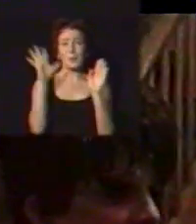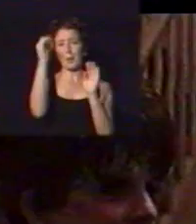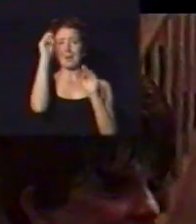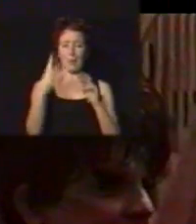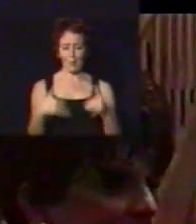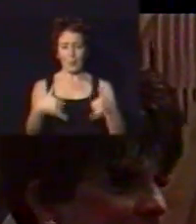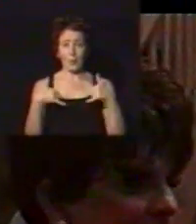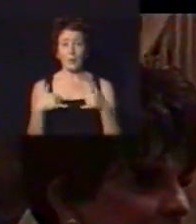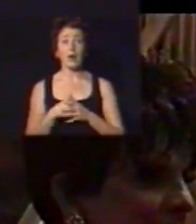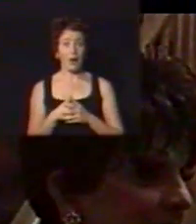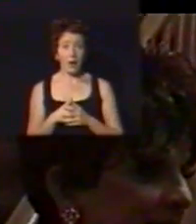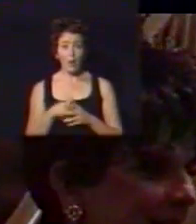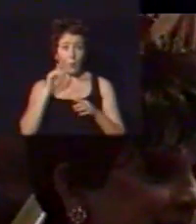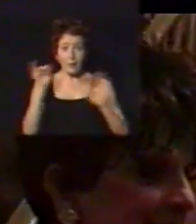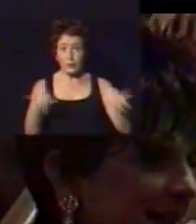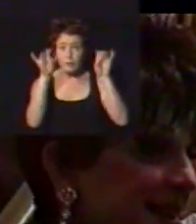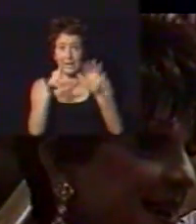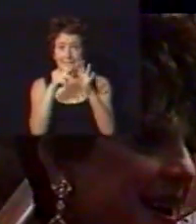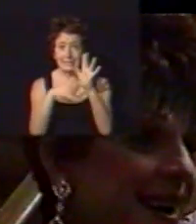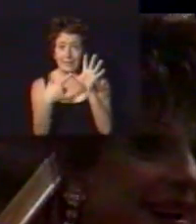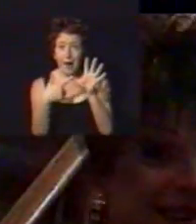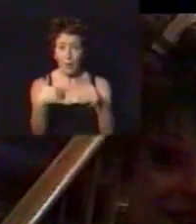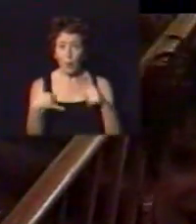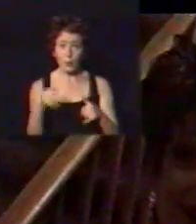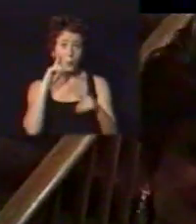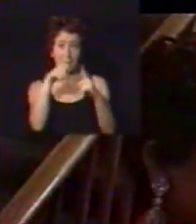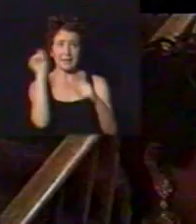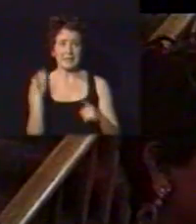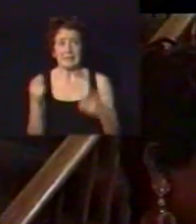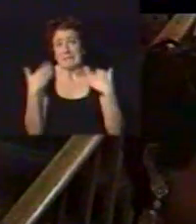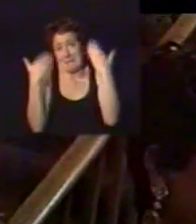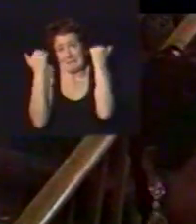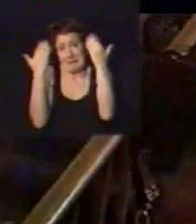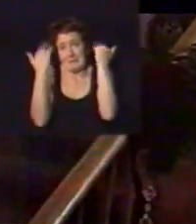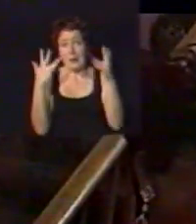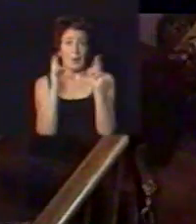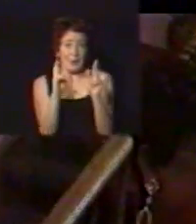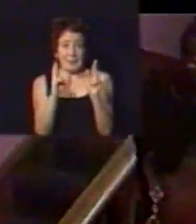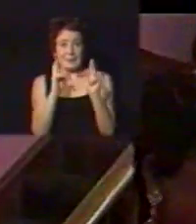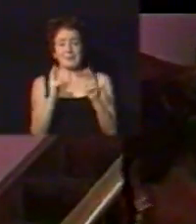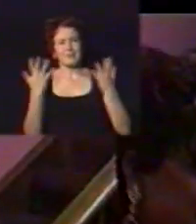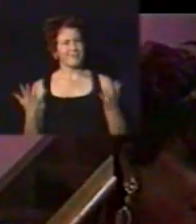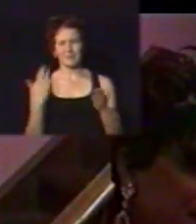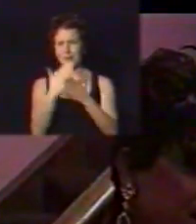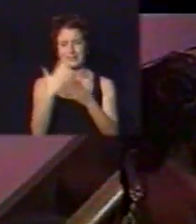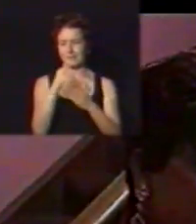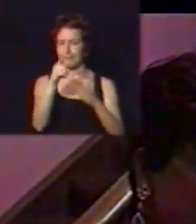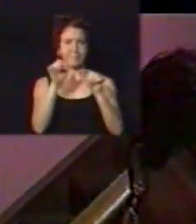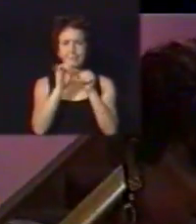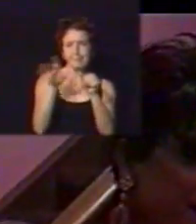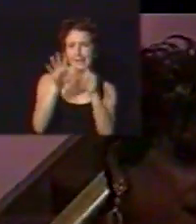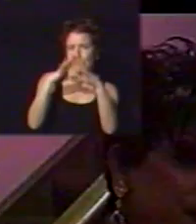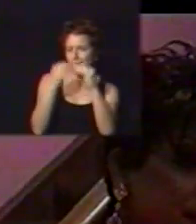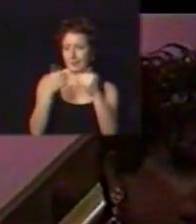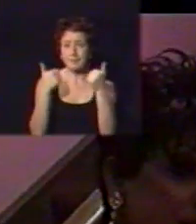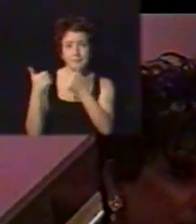so will there be an Australian Diva Awards and will you be nominated? Oh, who knows? Let's hope so. Who knows? Well, you're obviously doing great things. I mean, there